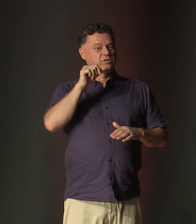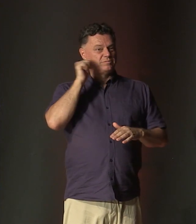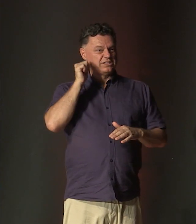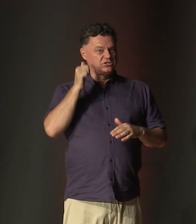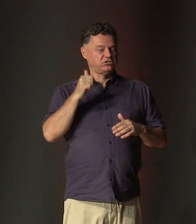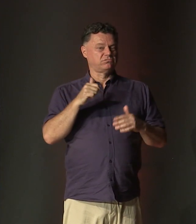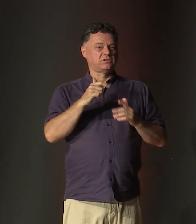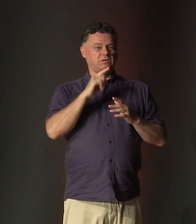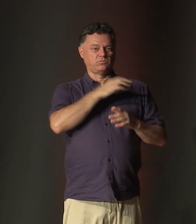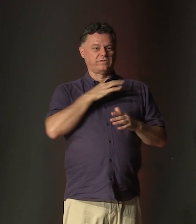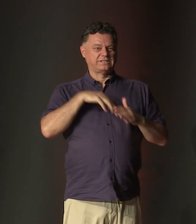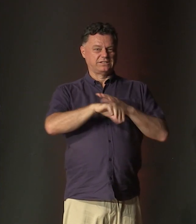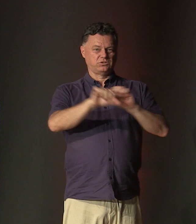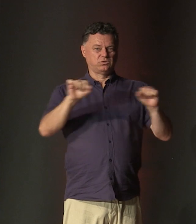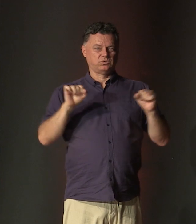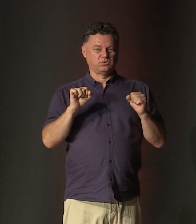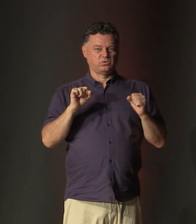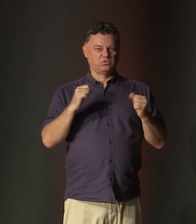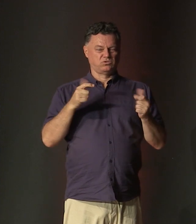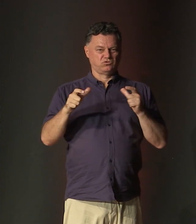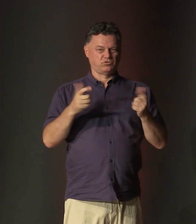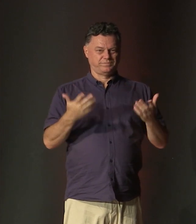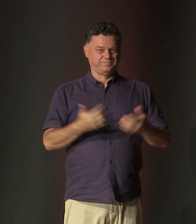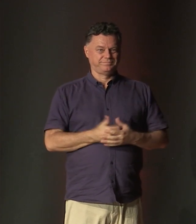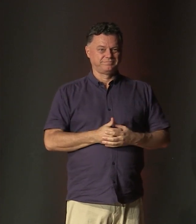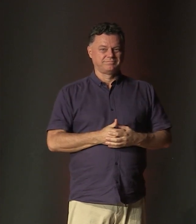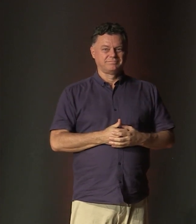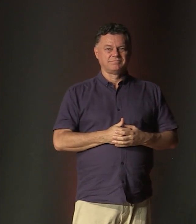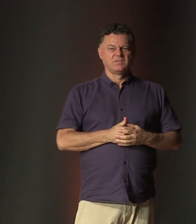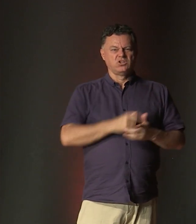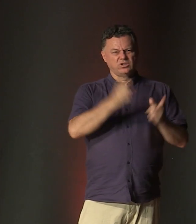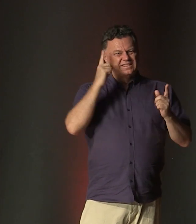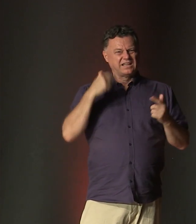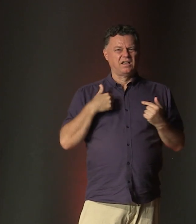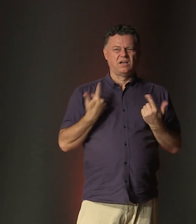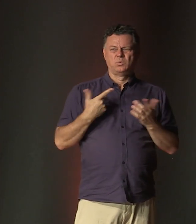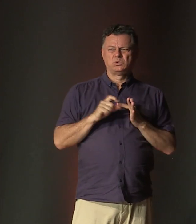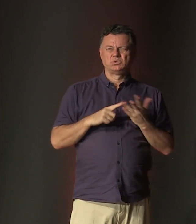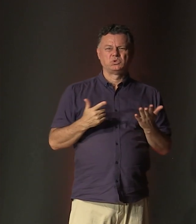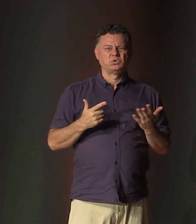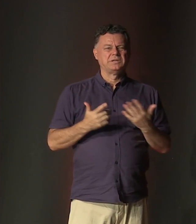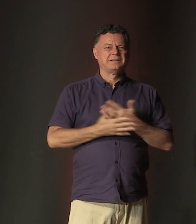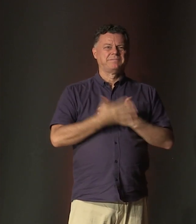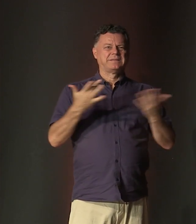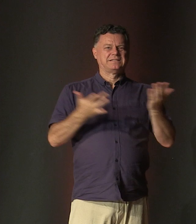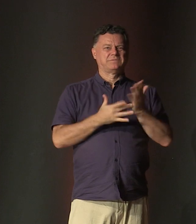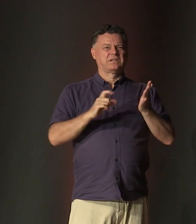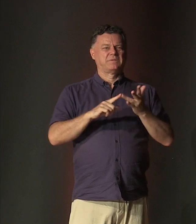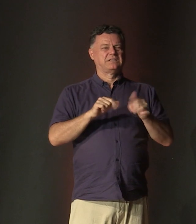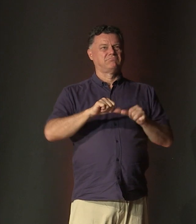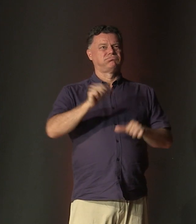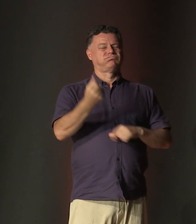hands. We like to think that we are powerless in the face of big tech and digital